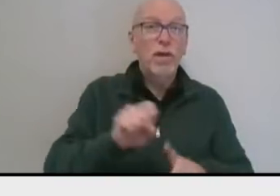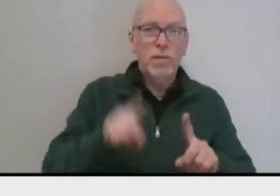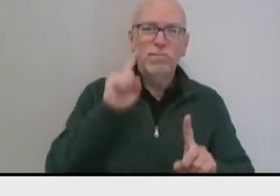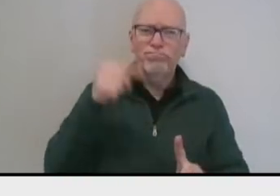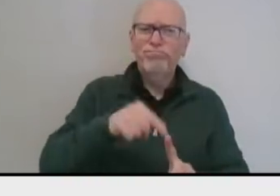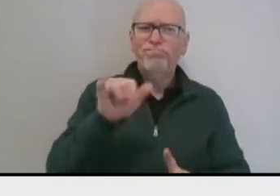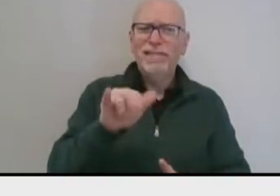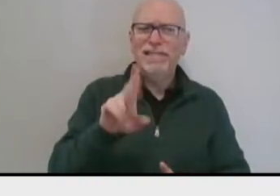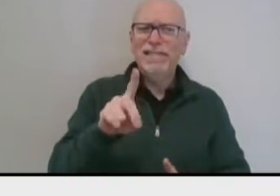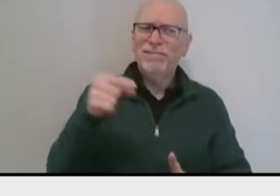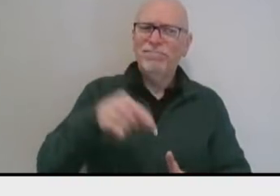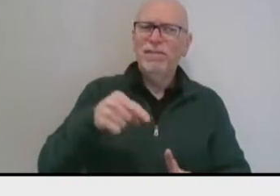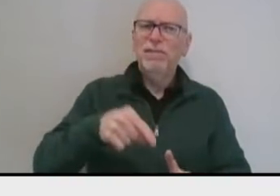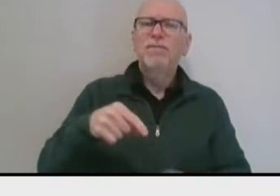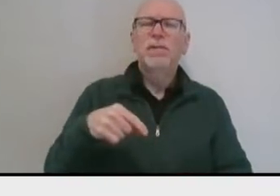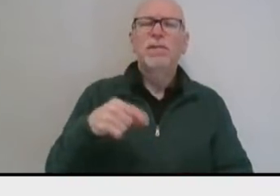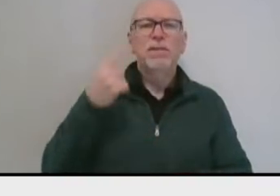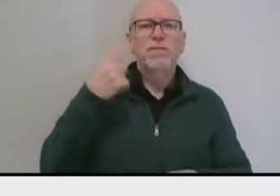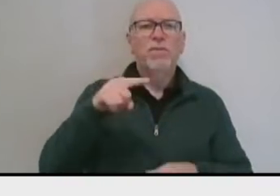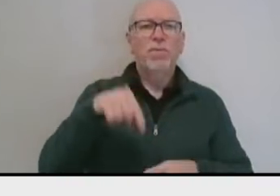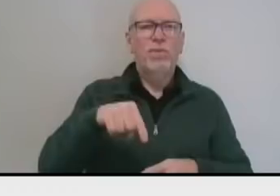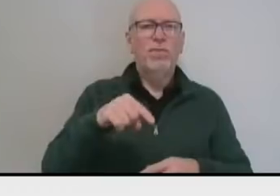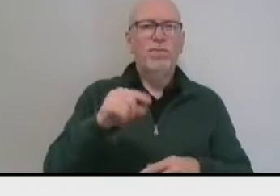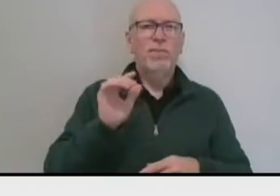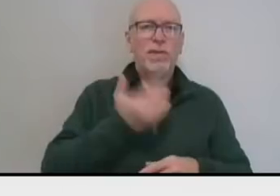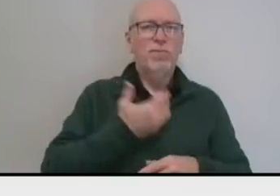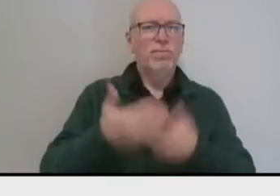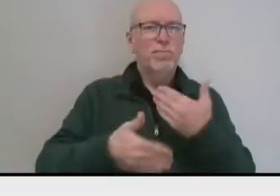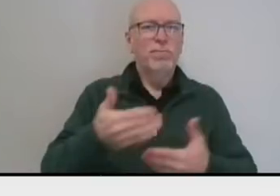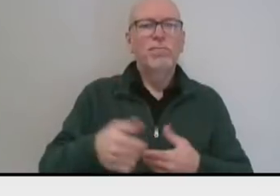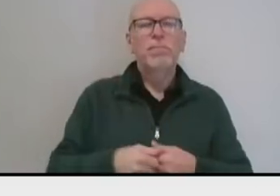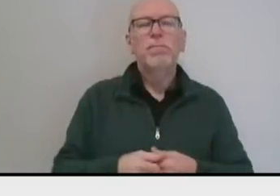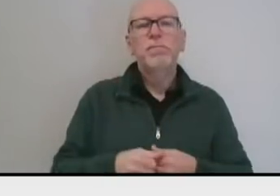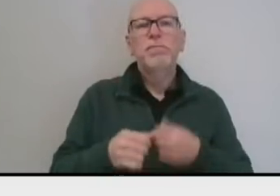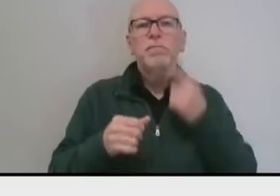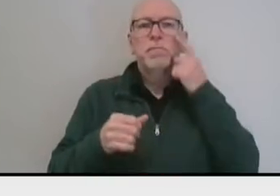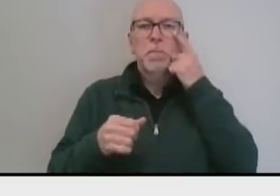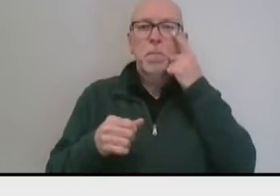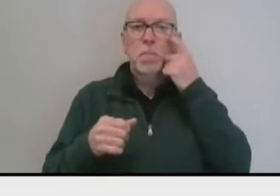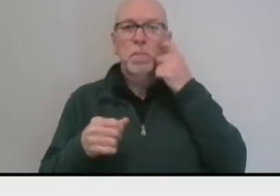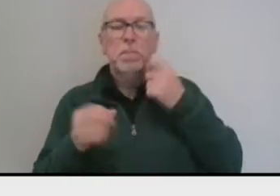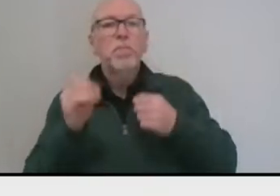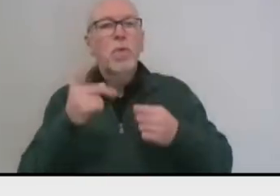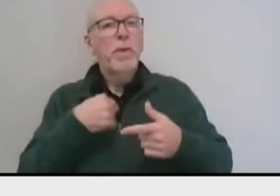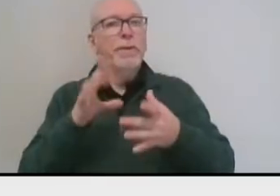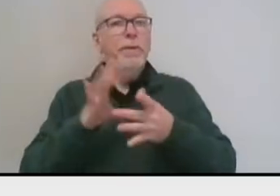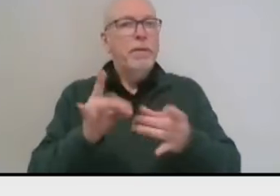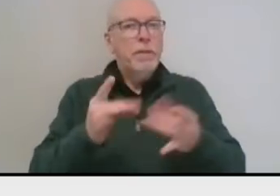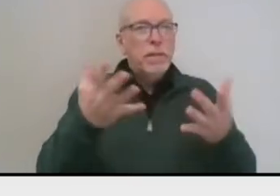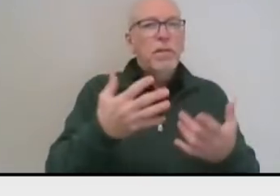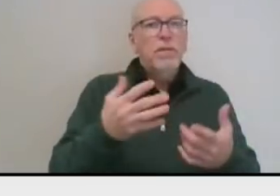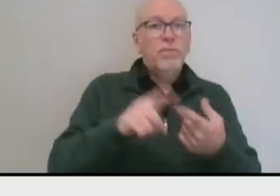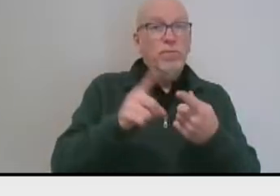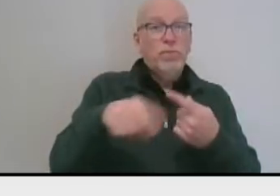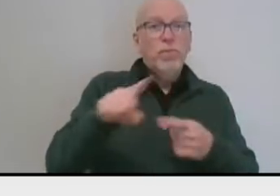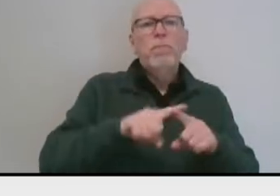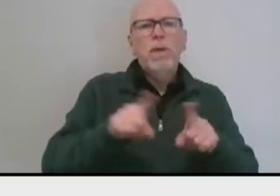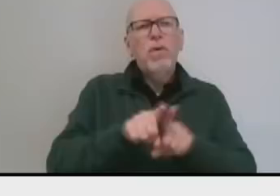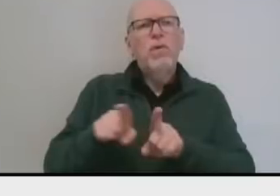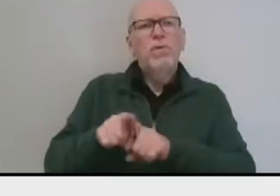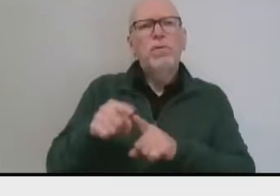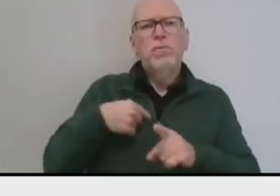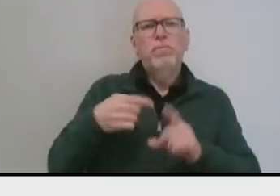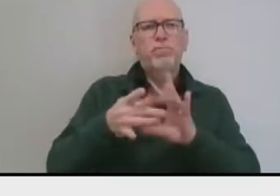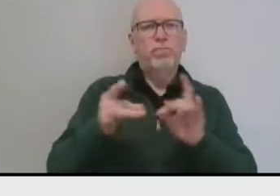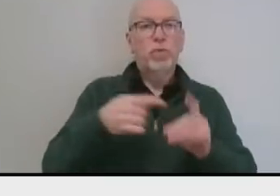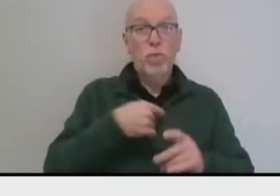Indiana on the pace that we're going. So I say all that to not only tee you up, but to also say we did